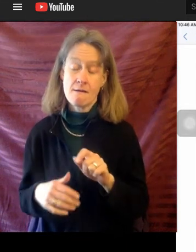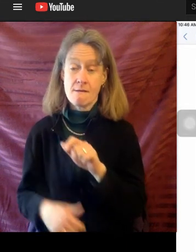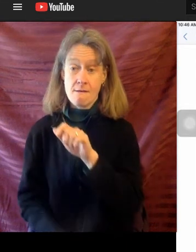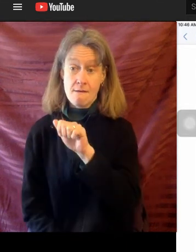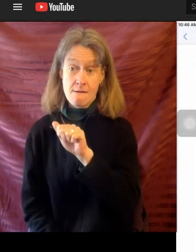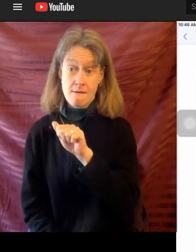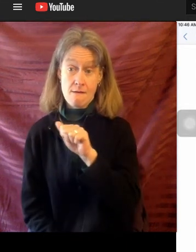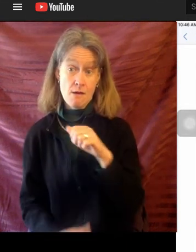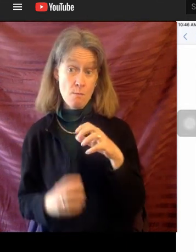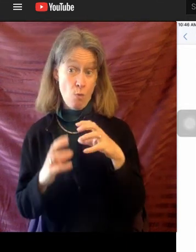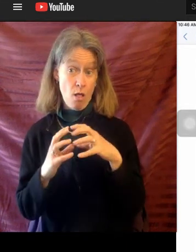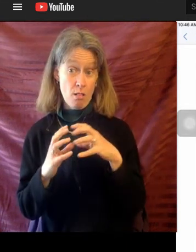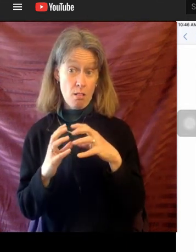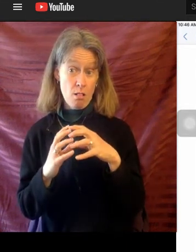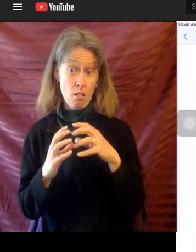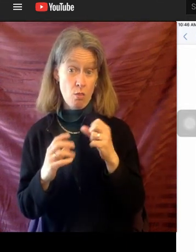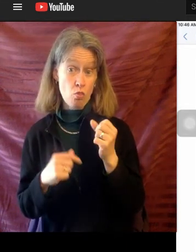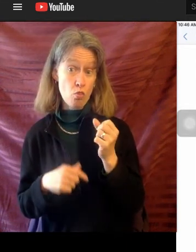thrown